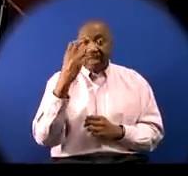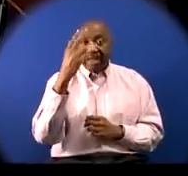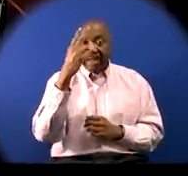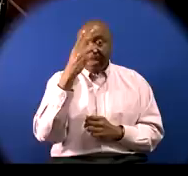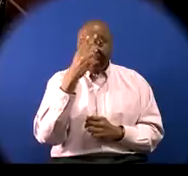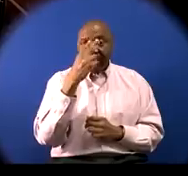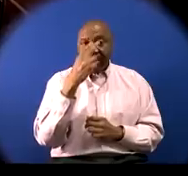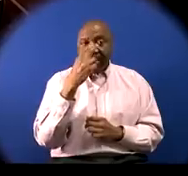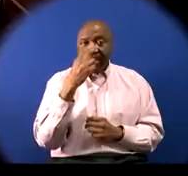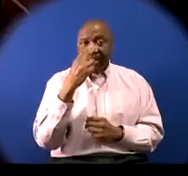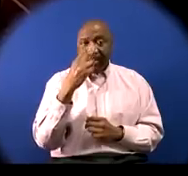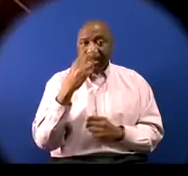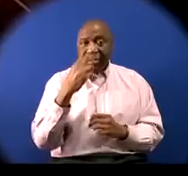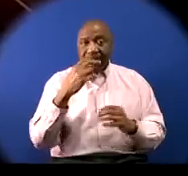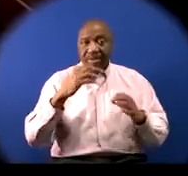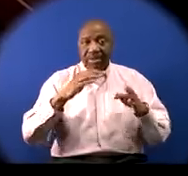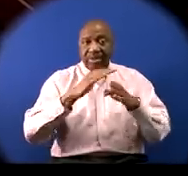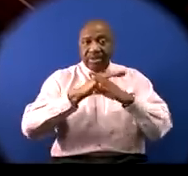My